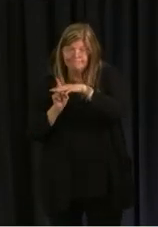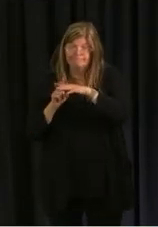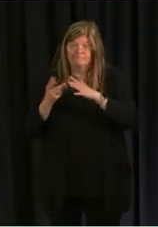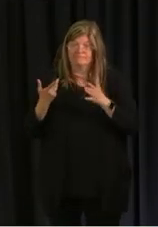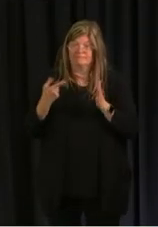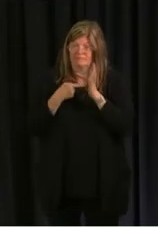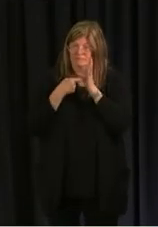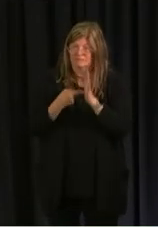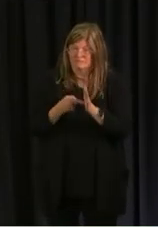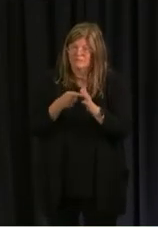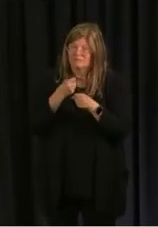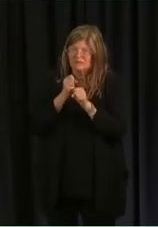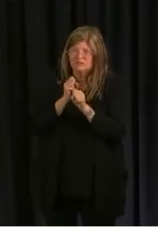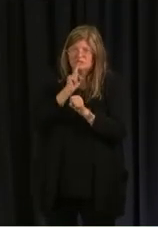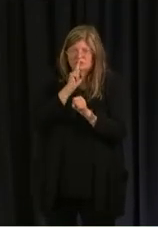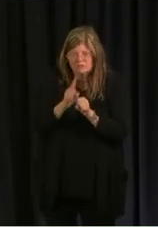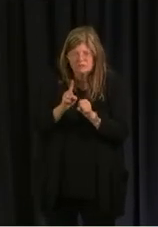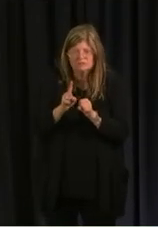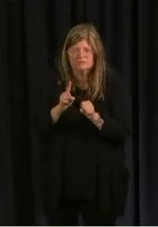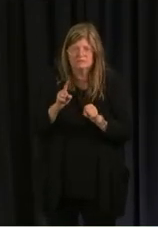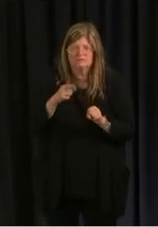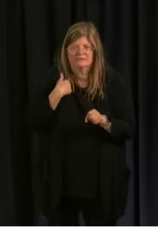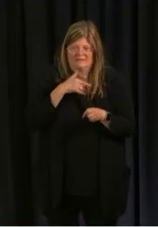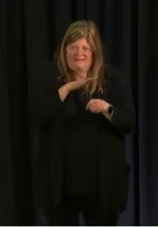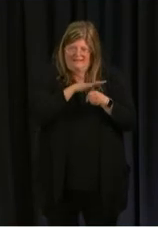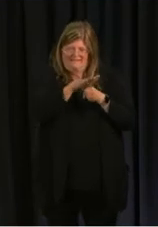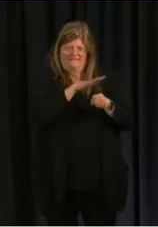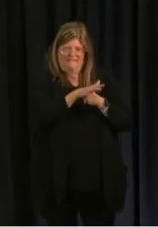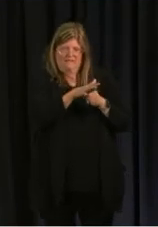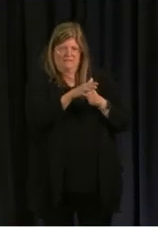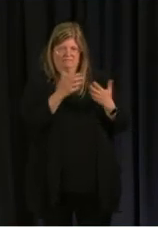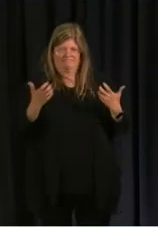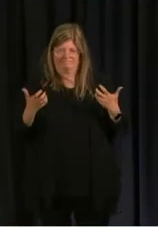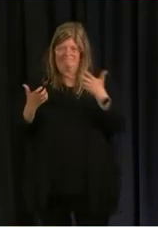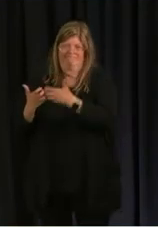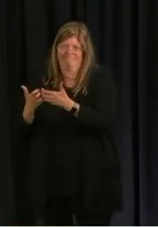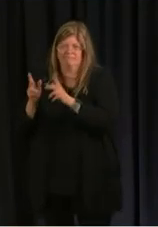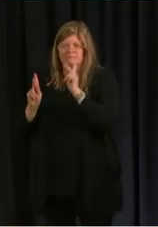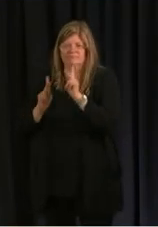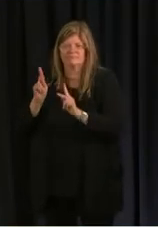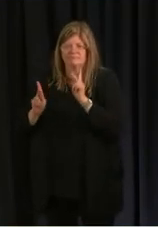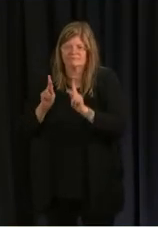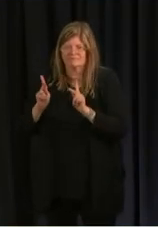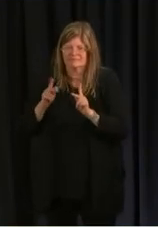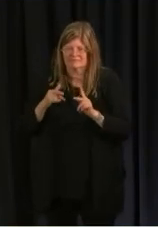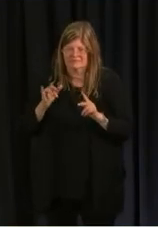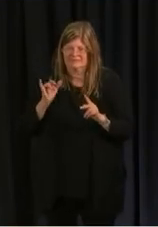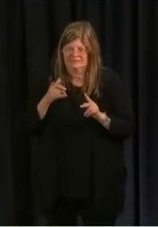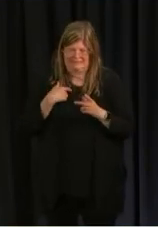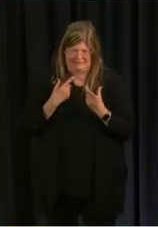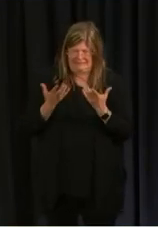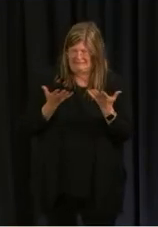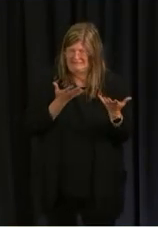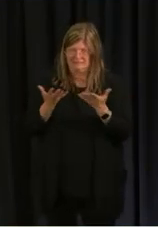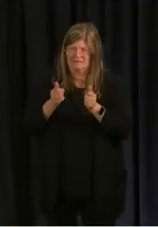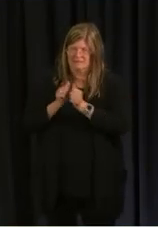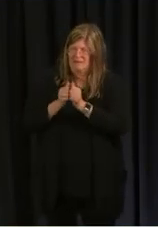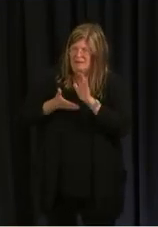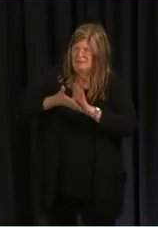still want to make sure there's enough vaccine to accommodate those folks. So those are a couple things we're doing on the operational end.